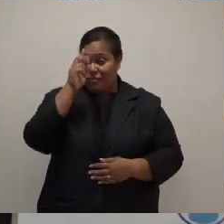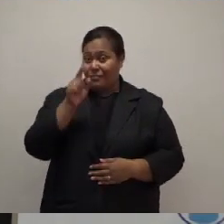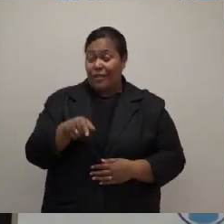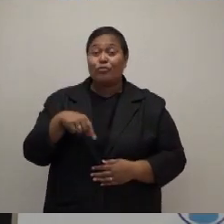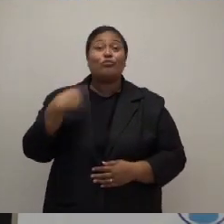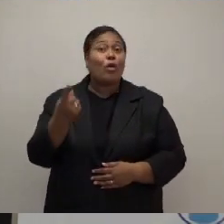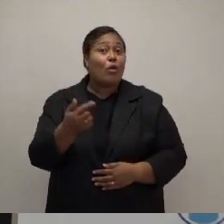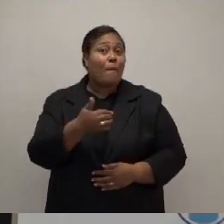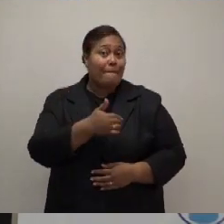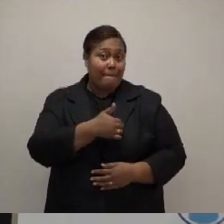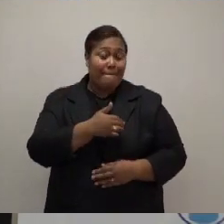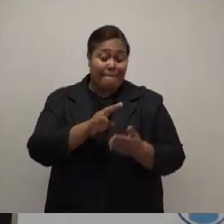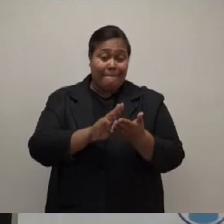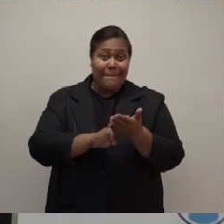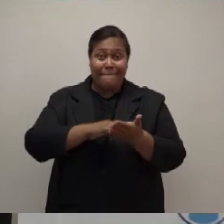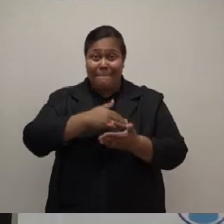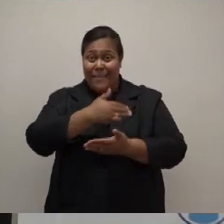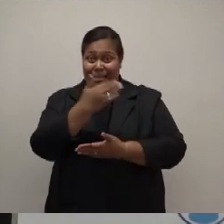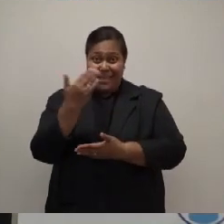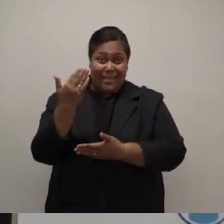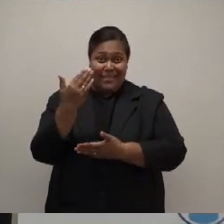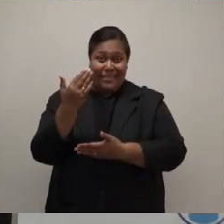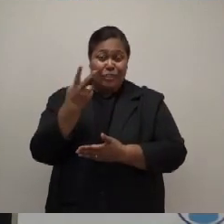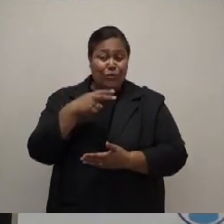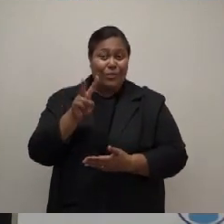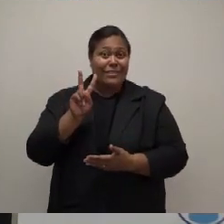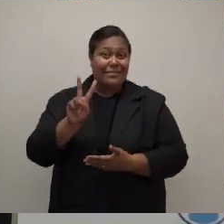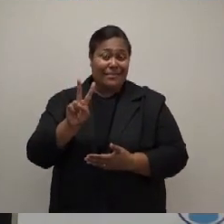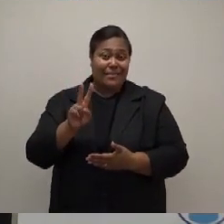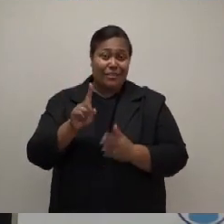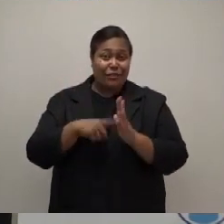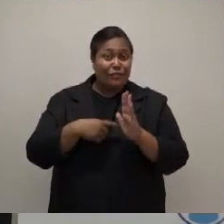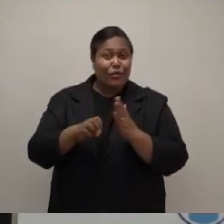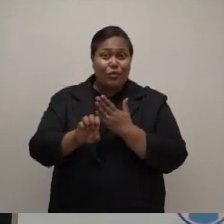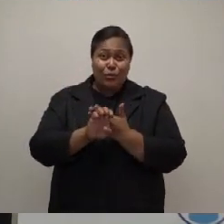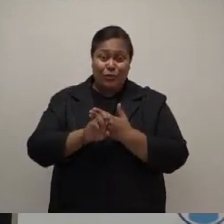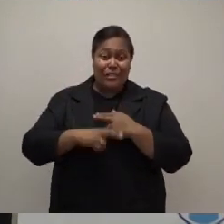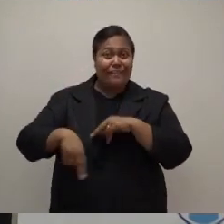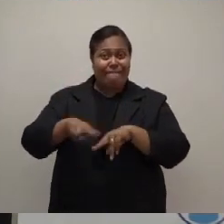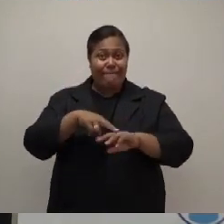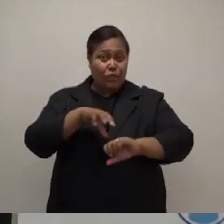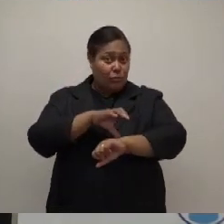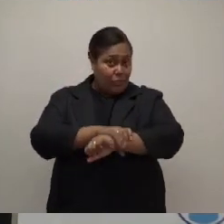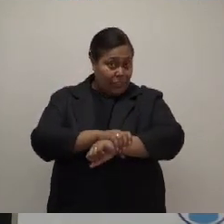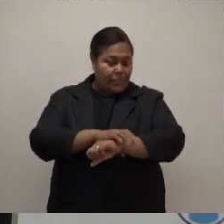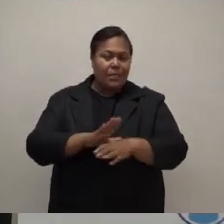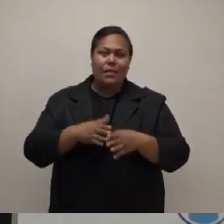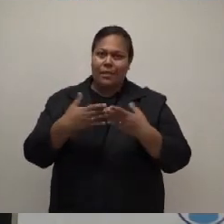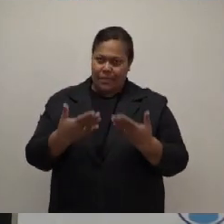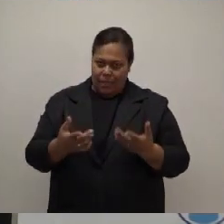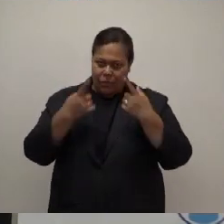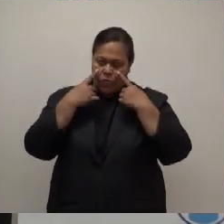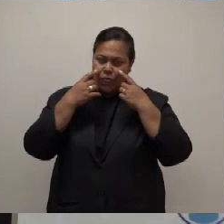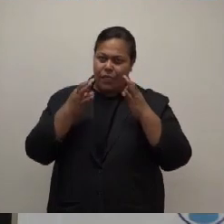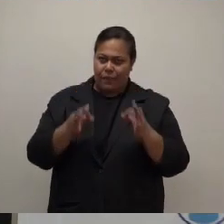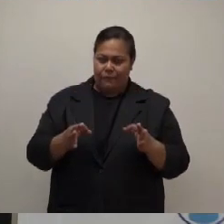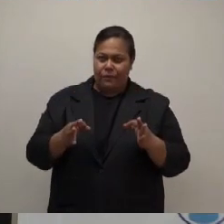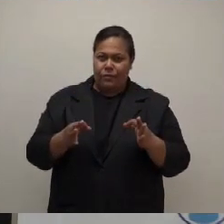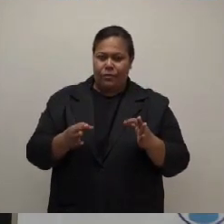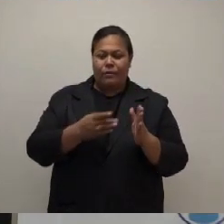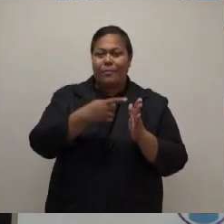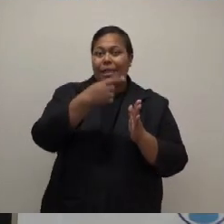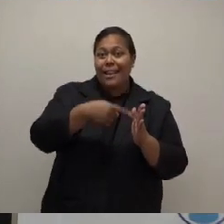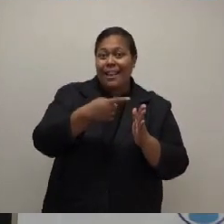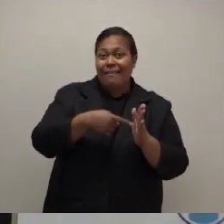Monday, the 22nd of June, the Fiji Police Force will be enforcing curfew from the hours of